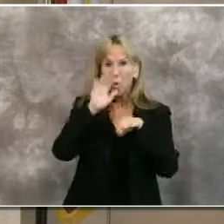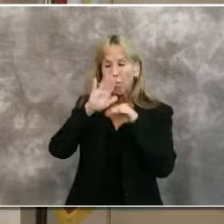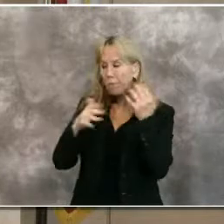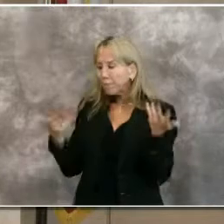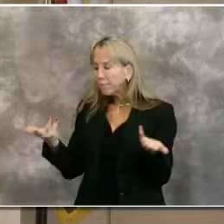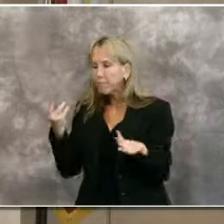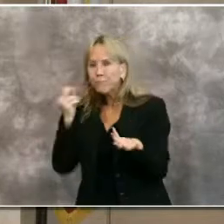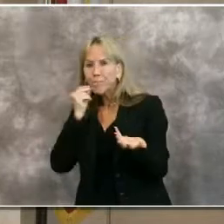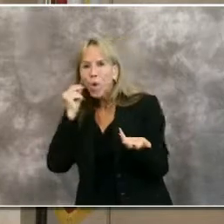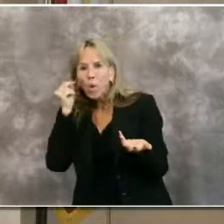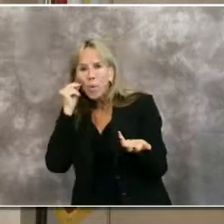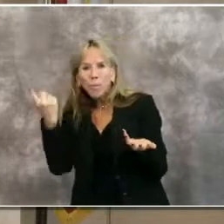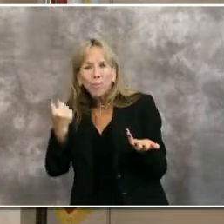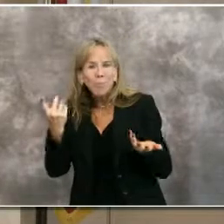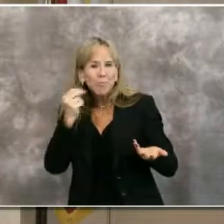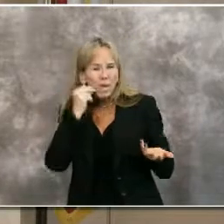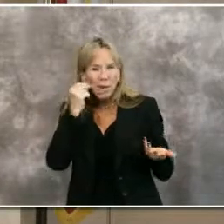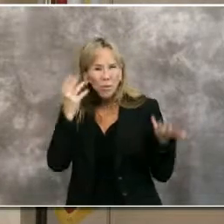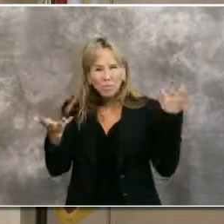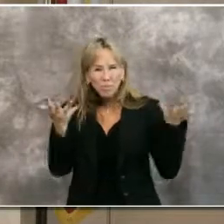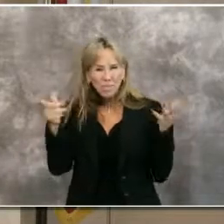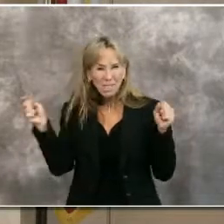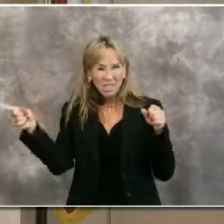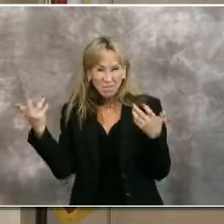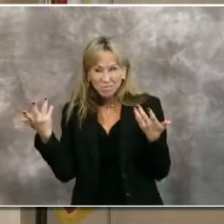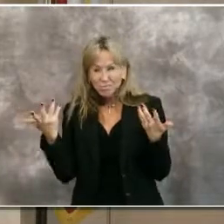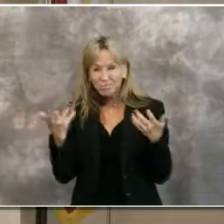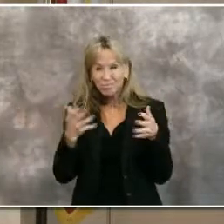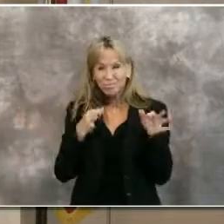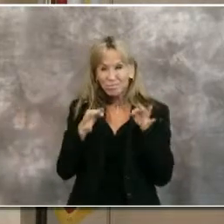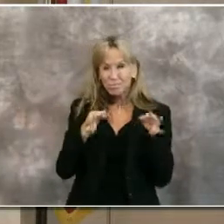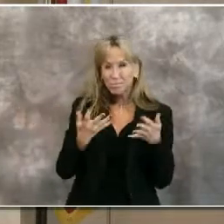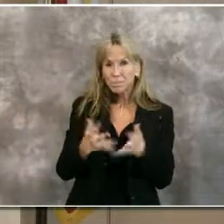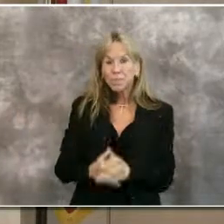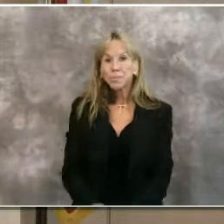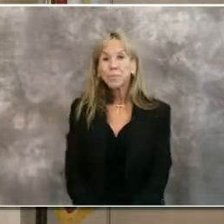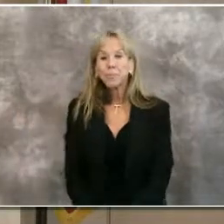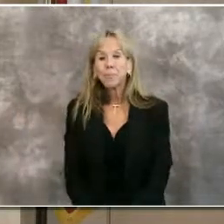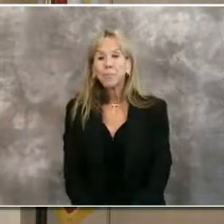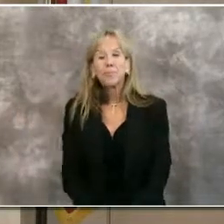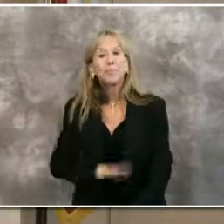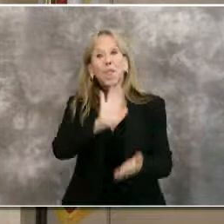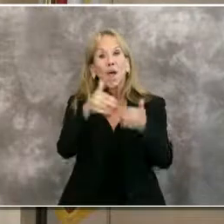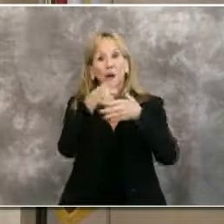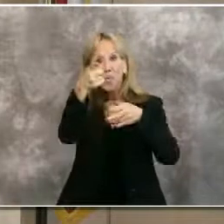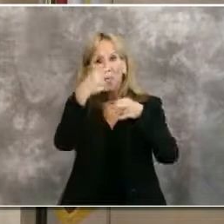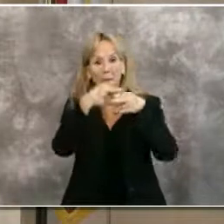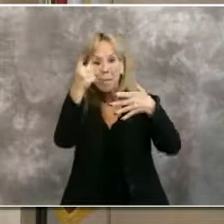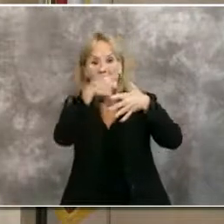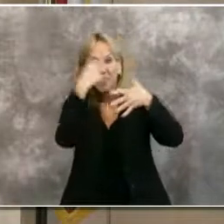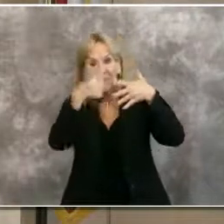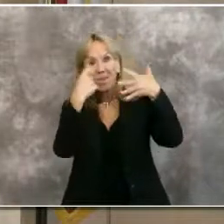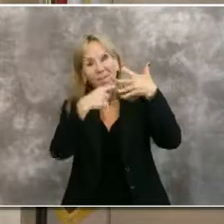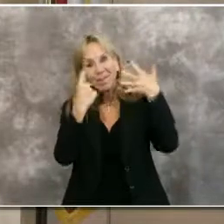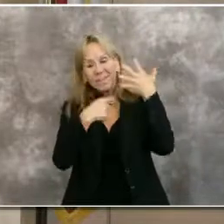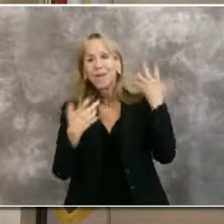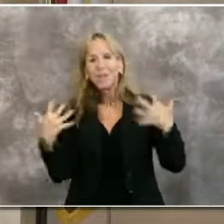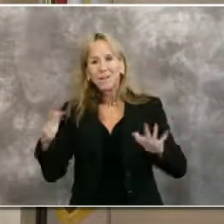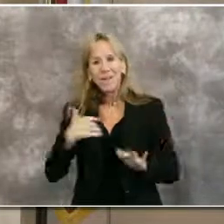family members? If you could just step through that. Well, all of the settings that you've just named, we have